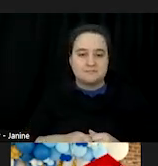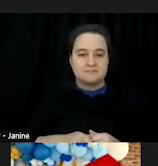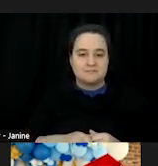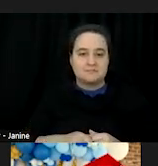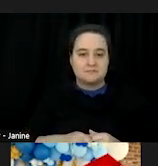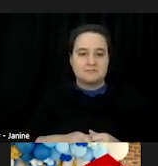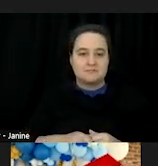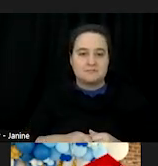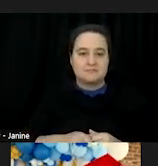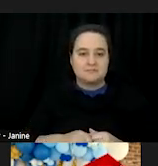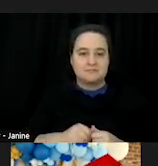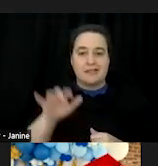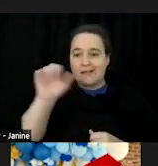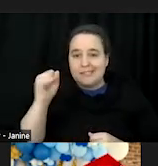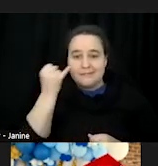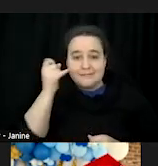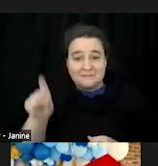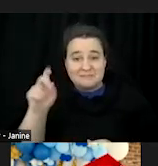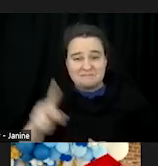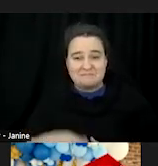then leave when you need to.